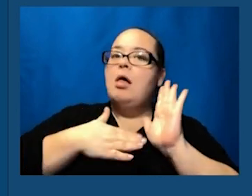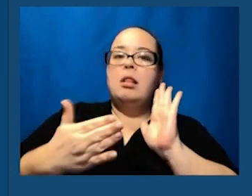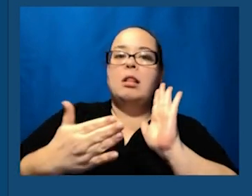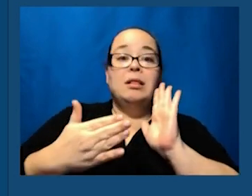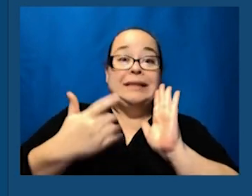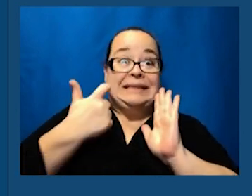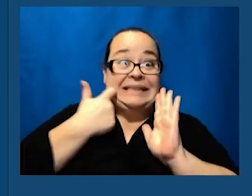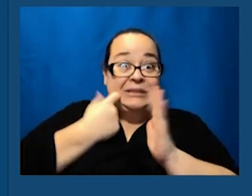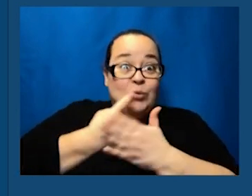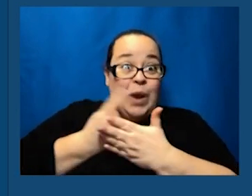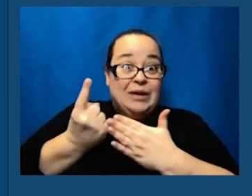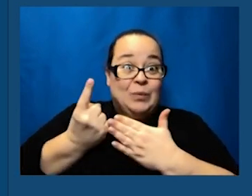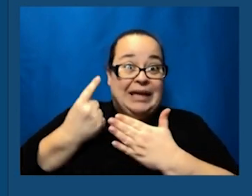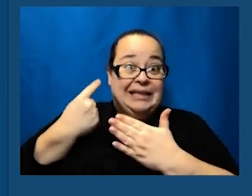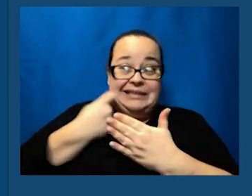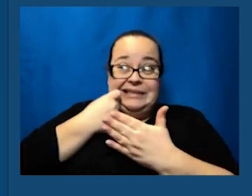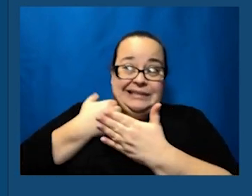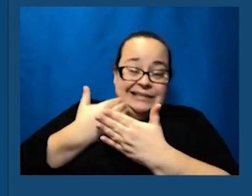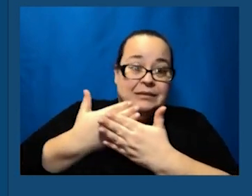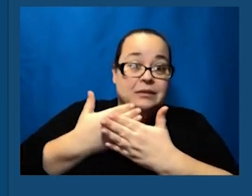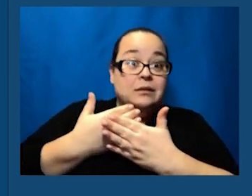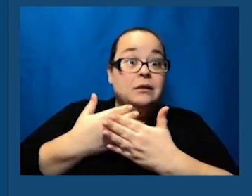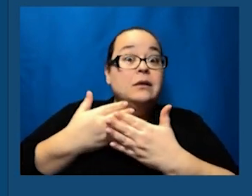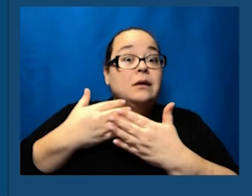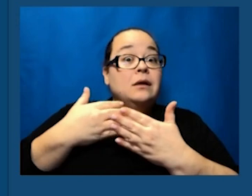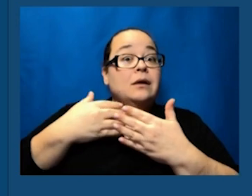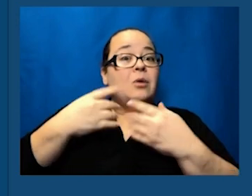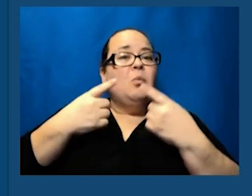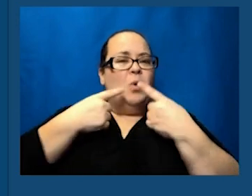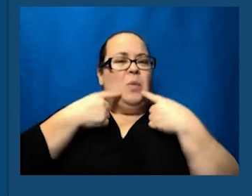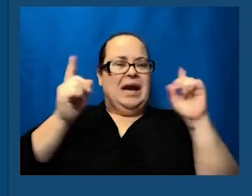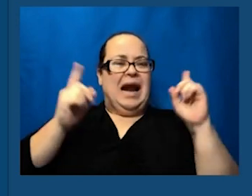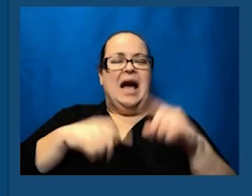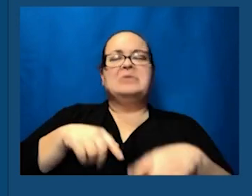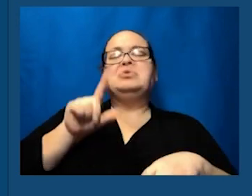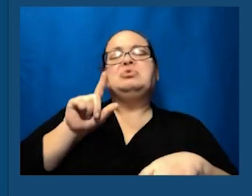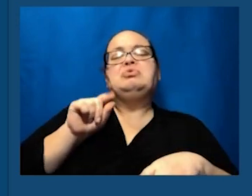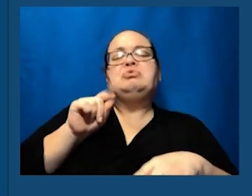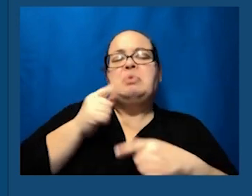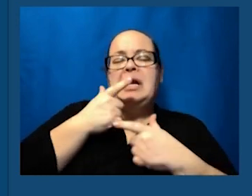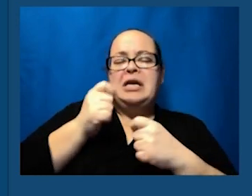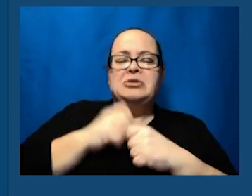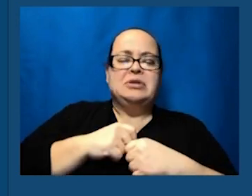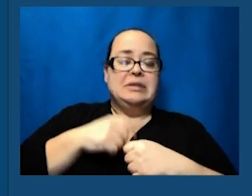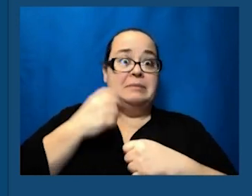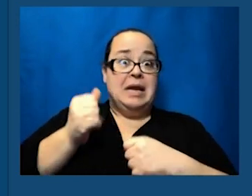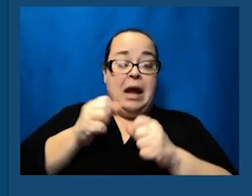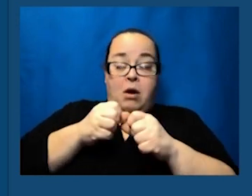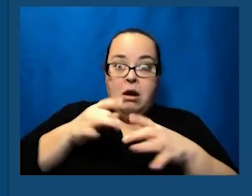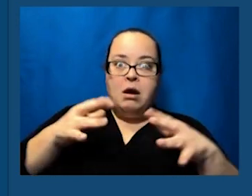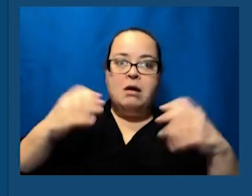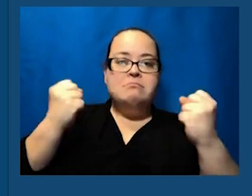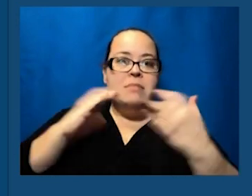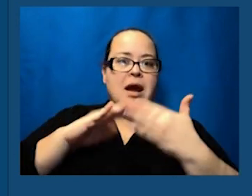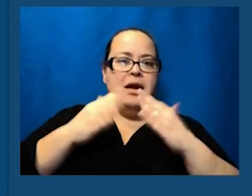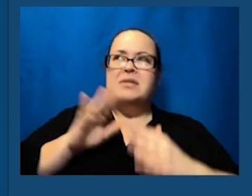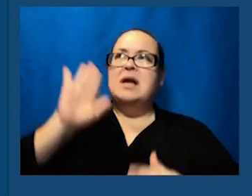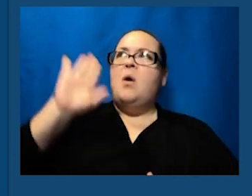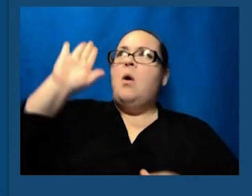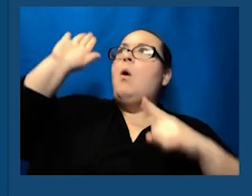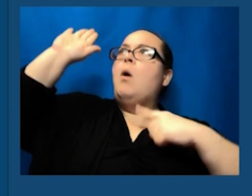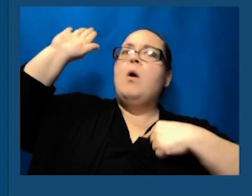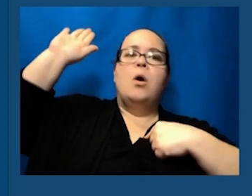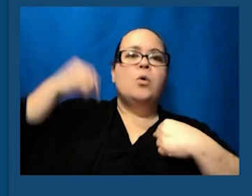Once we announced this, first we had 20 that were interested. Look how many communities have stepped up and says, no, no, we want to do this. Now,